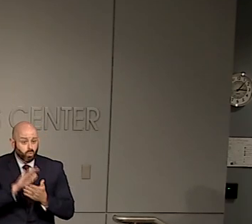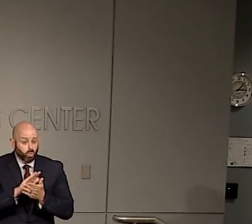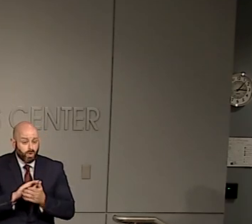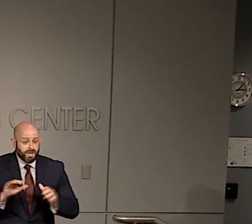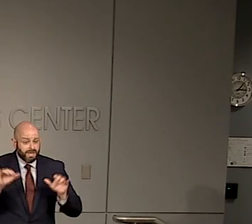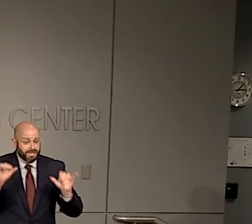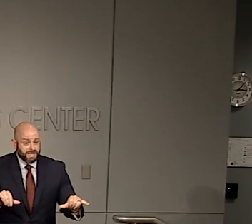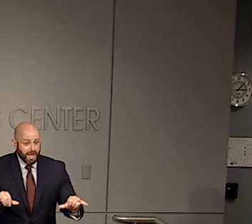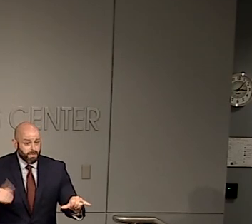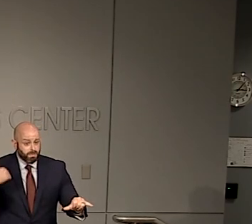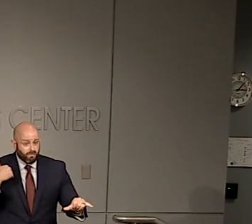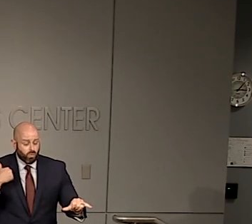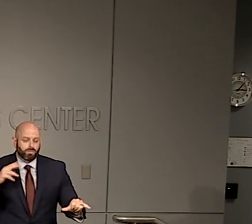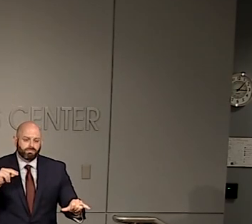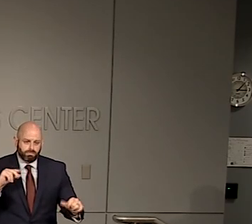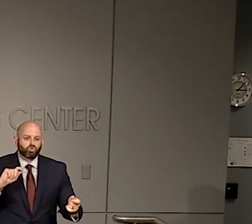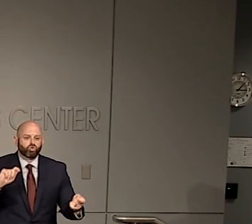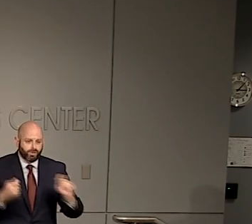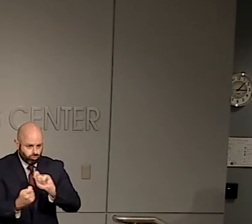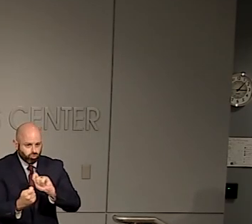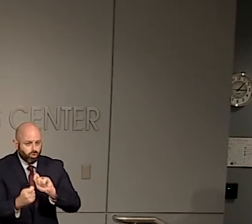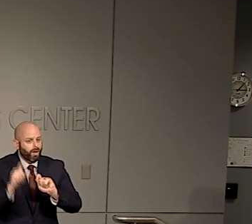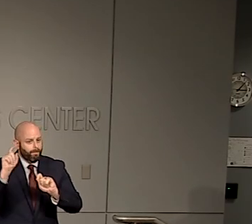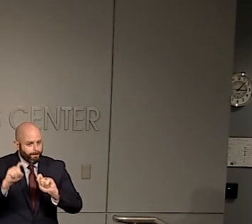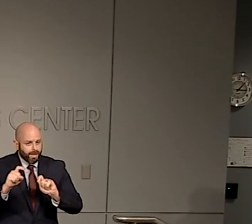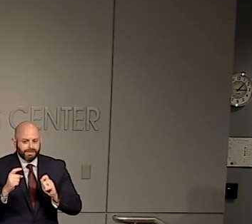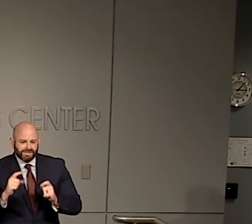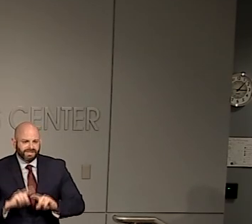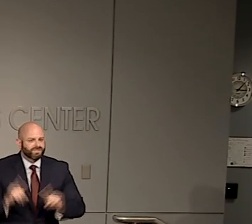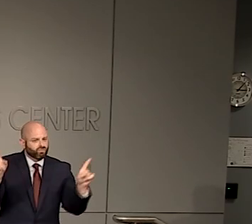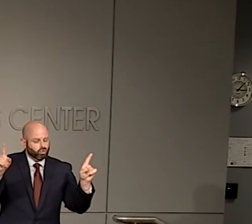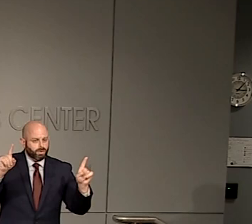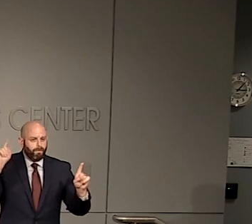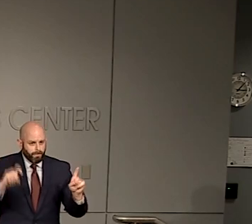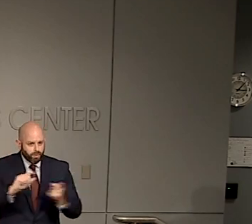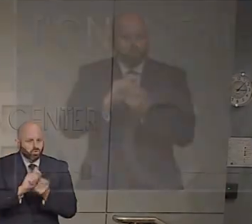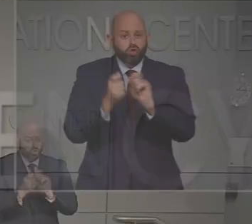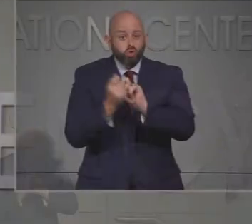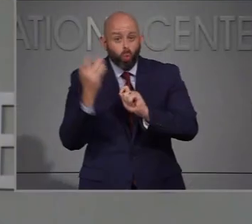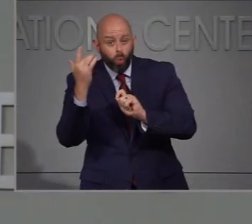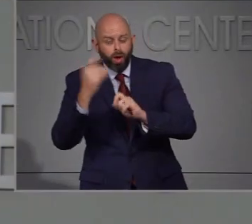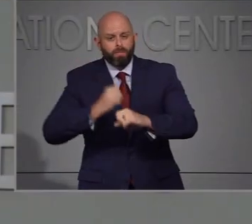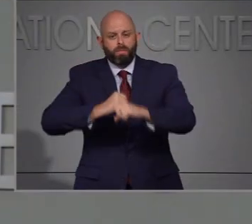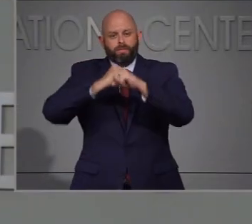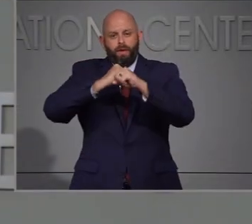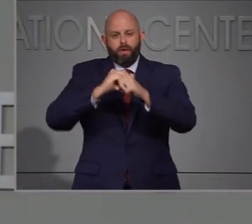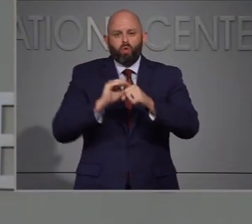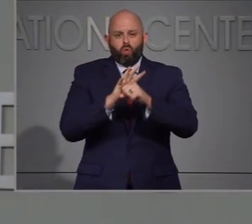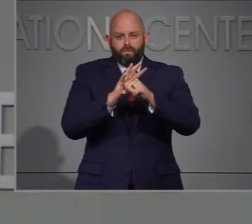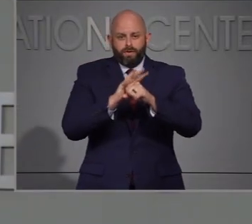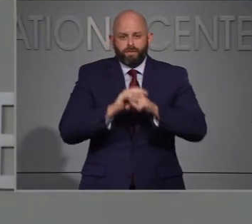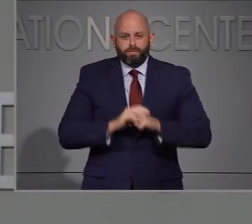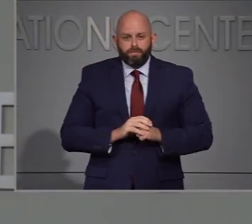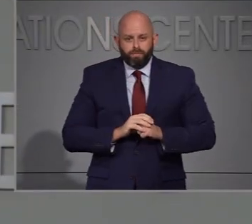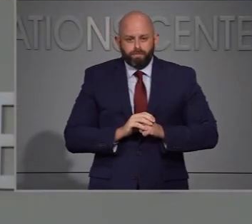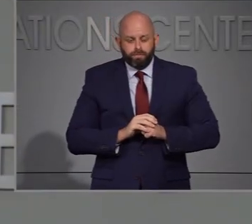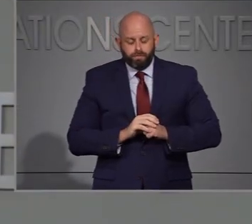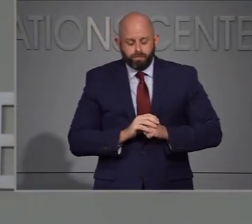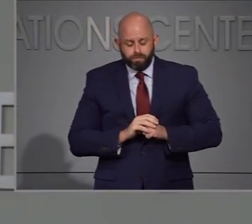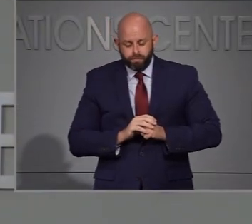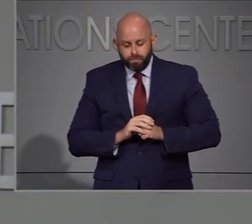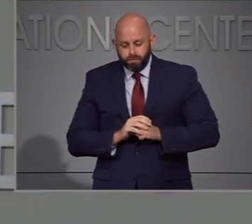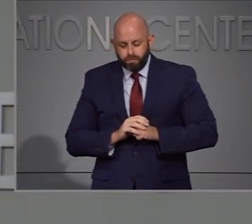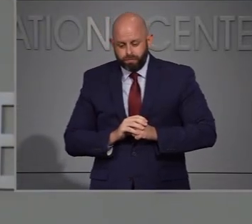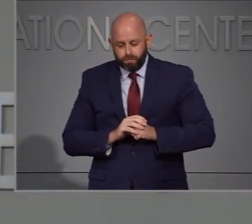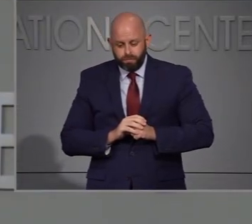They have to, in order to be safe and effective. The public health experts and the school leaders